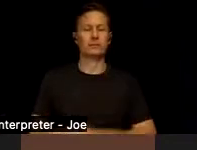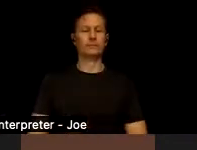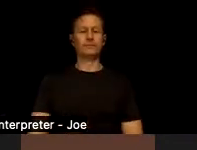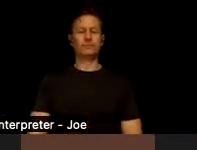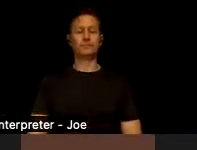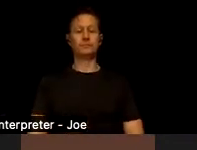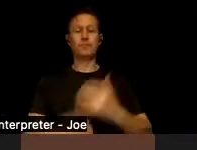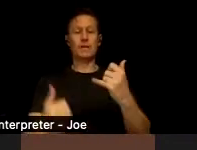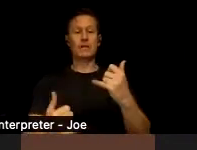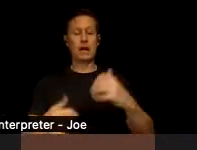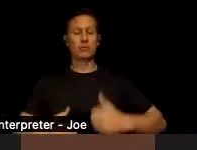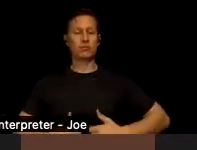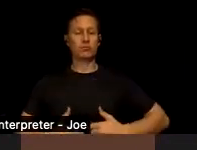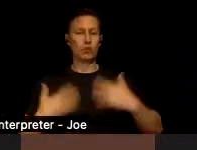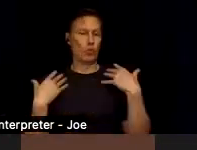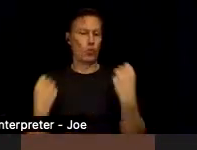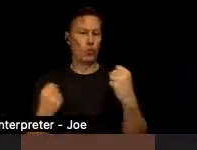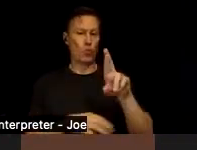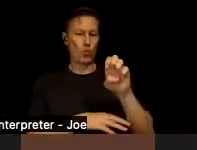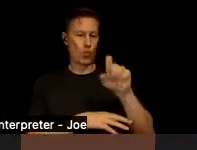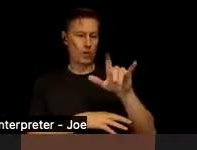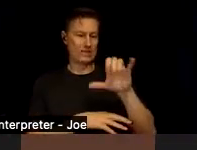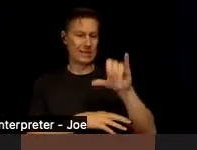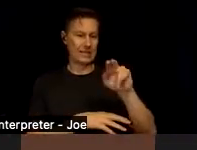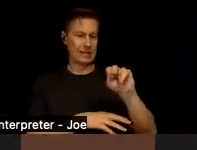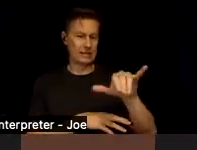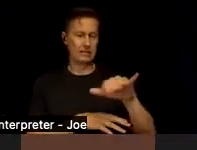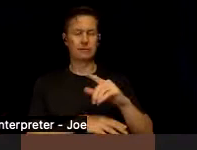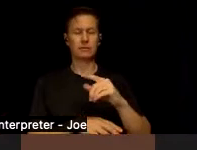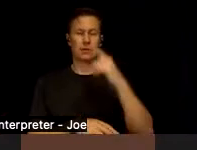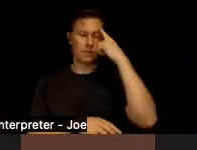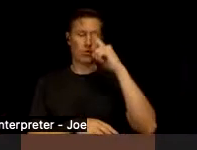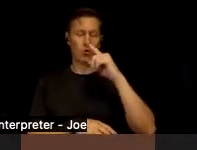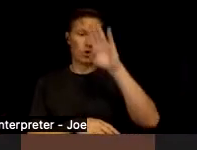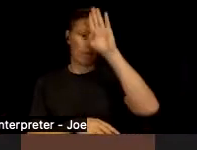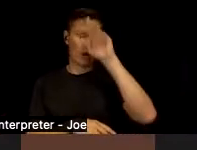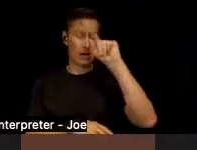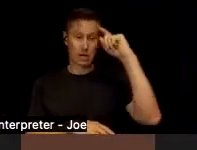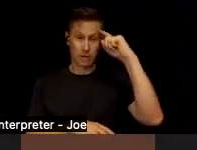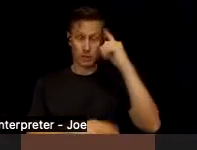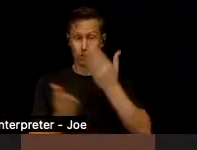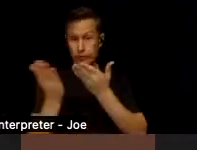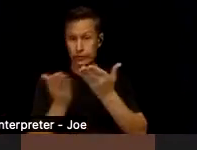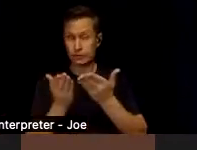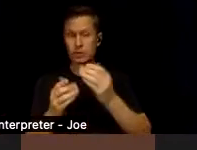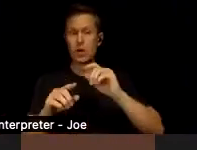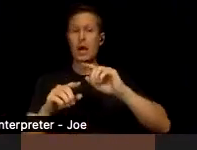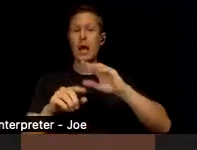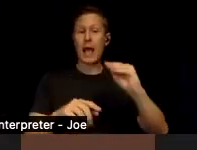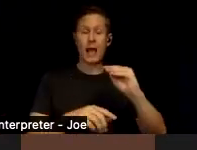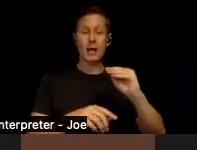resiliency, and this applies not only to the fire service or government services, but also more importantly to the